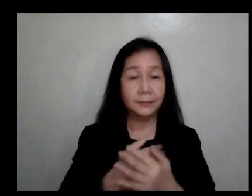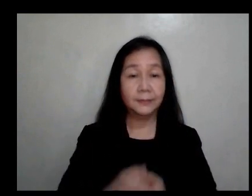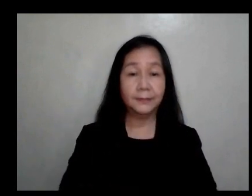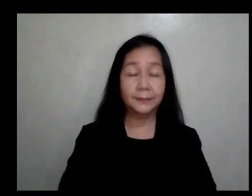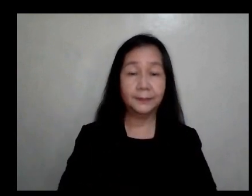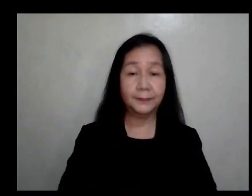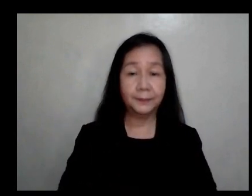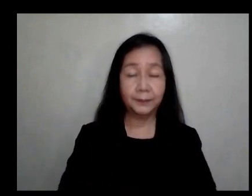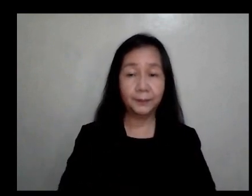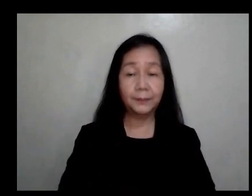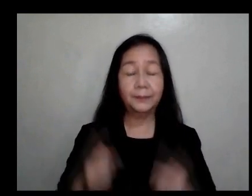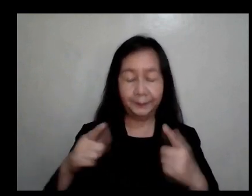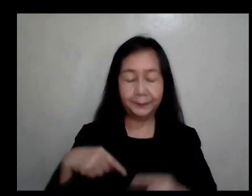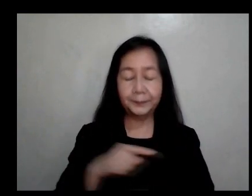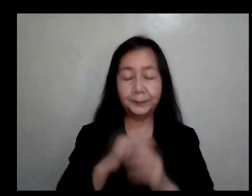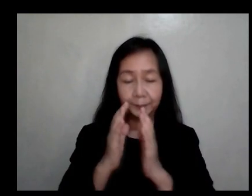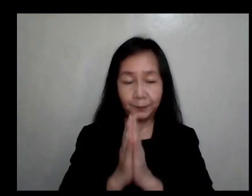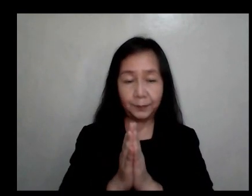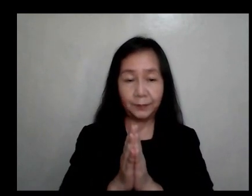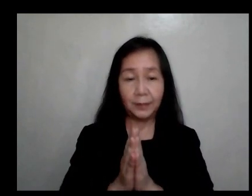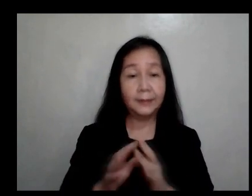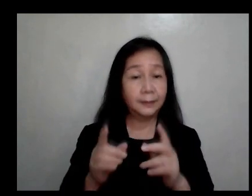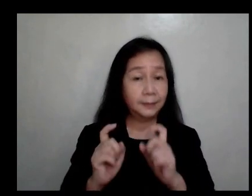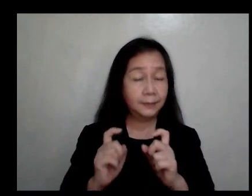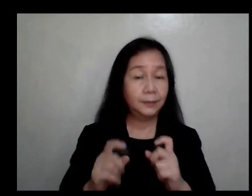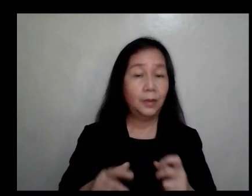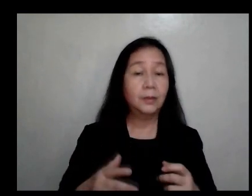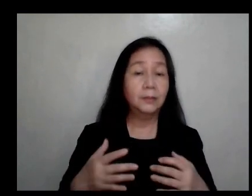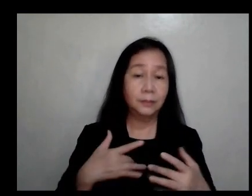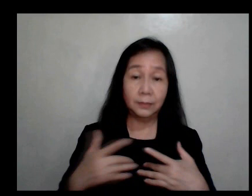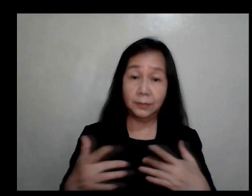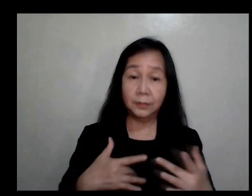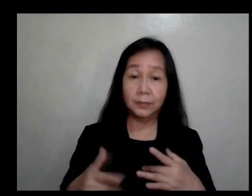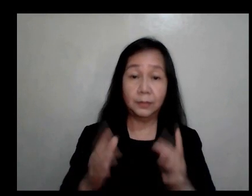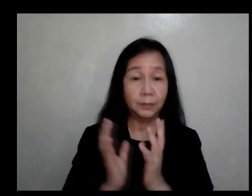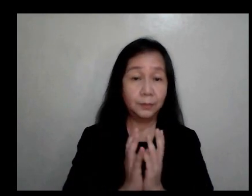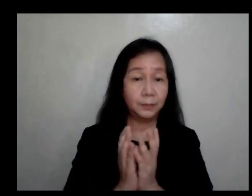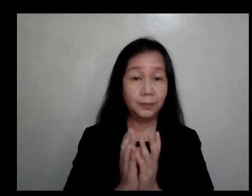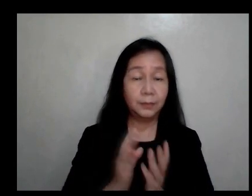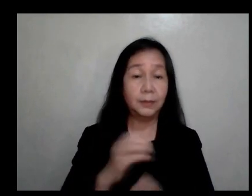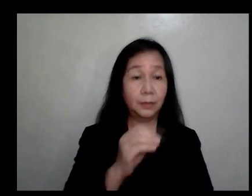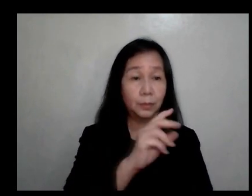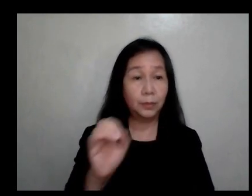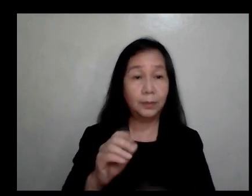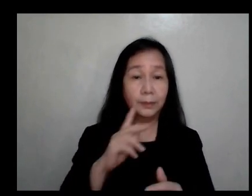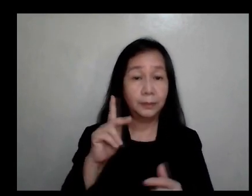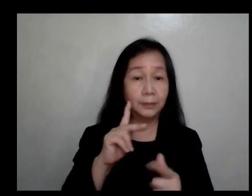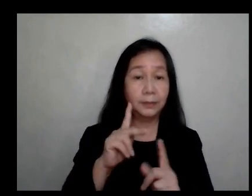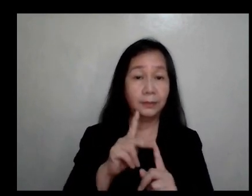Father, hear us. Let us pray for the urgent concerns of our community and our